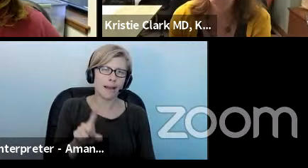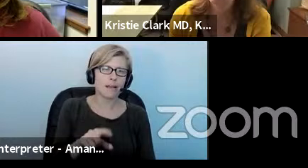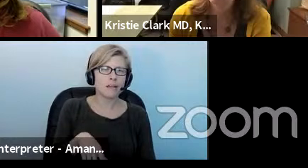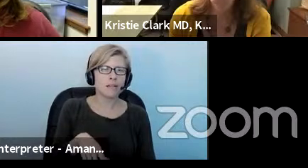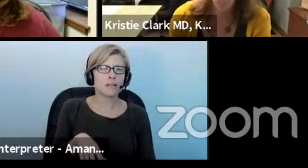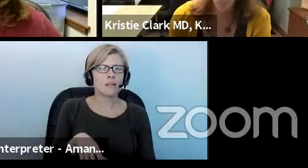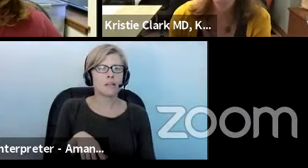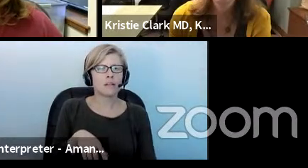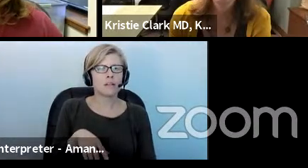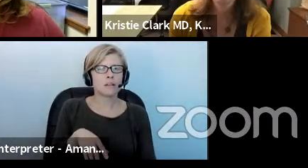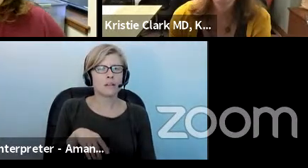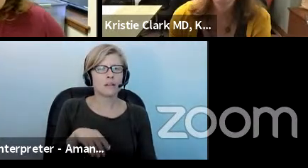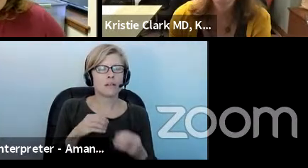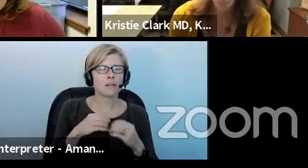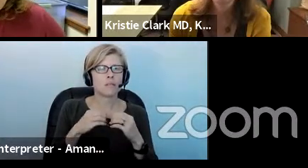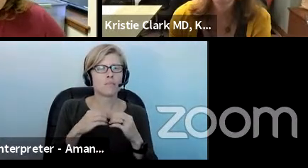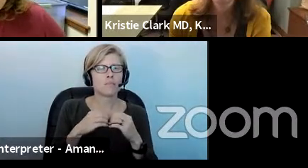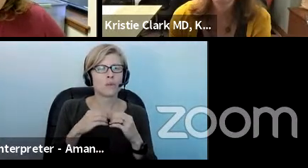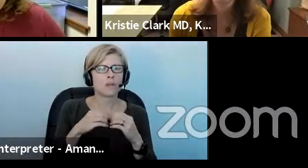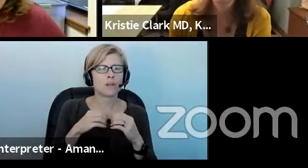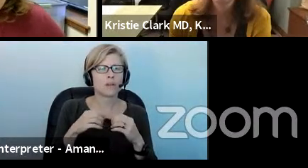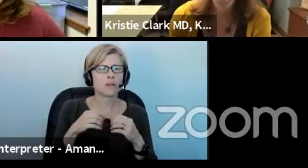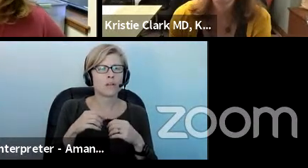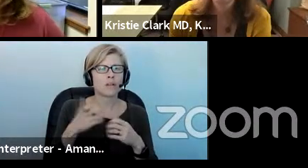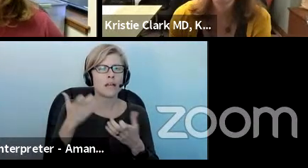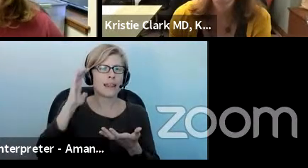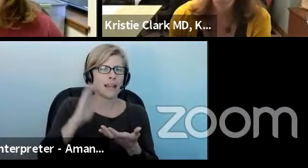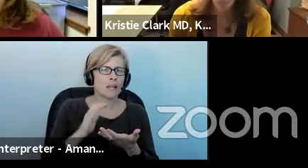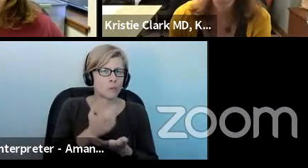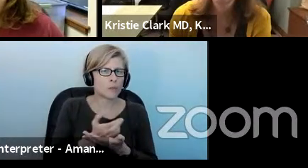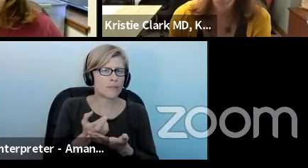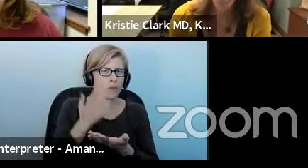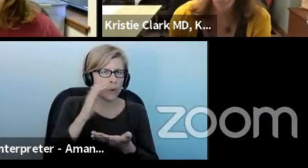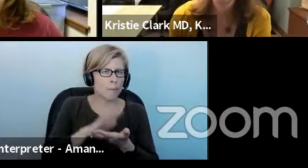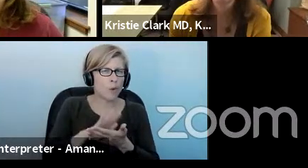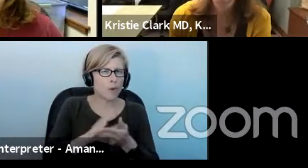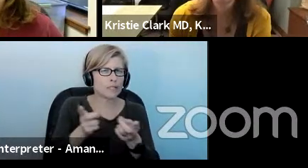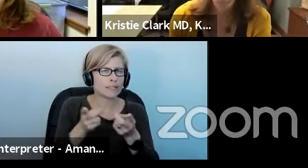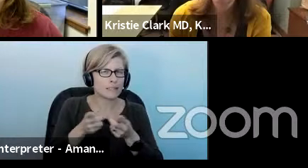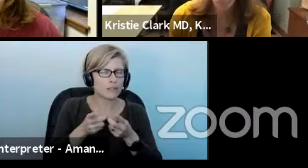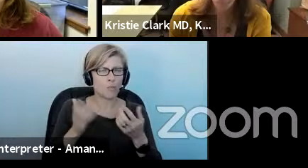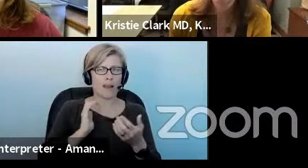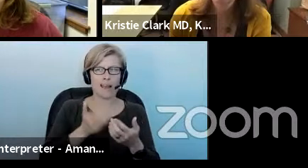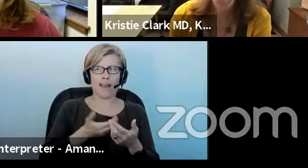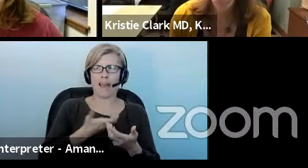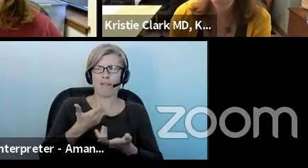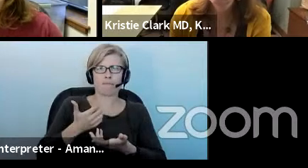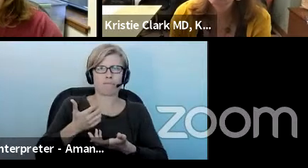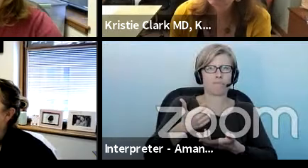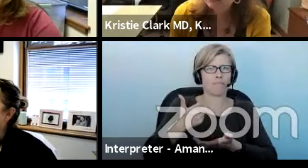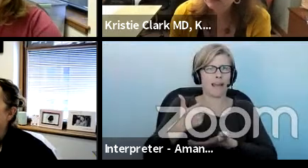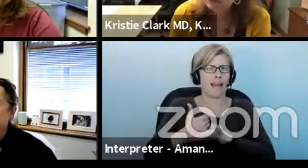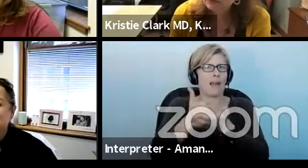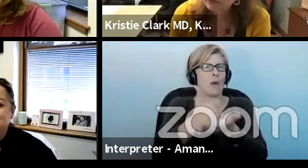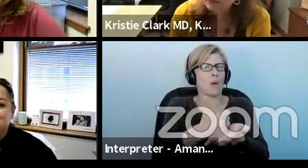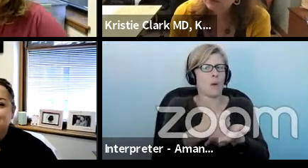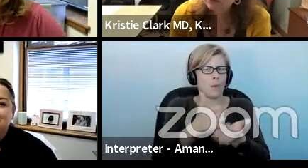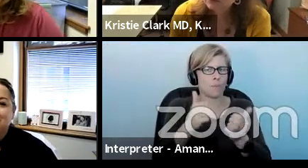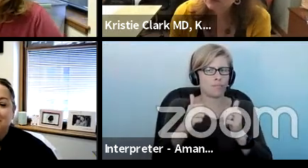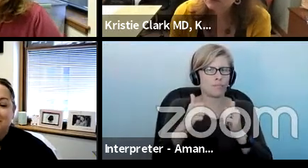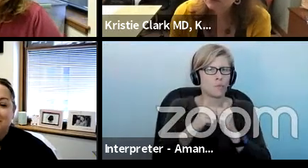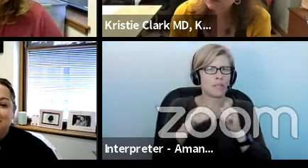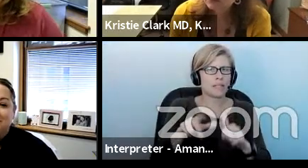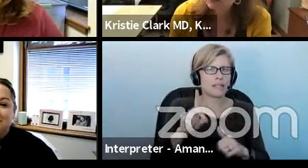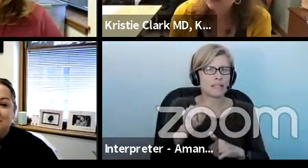on some of these smaller districts that may be less resources, is there any role for this committee to help with any kind of data